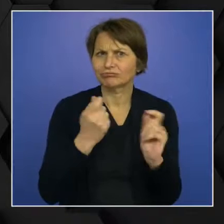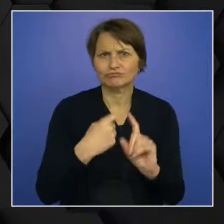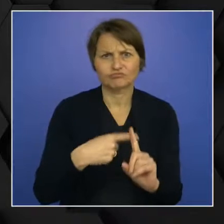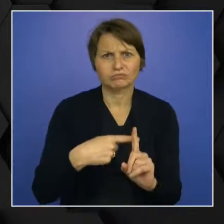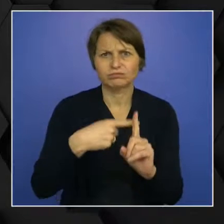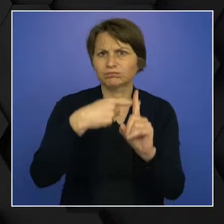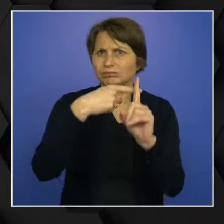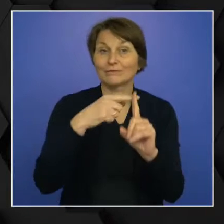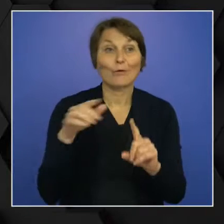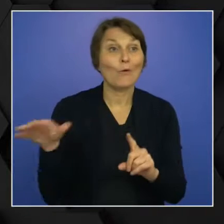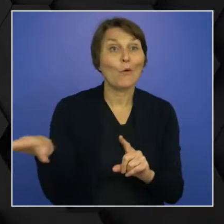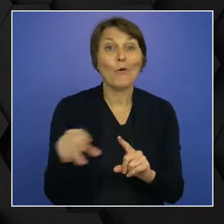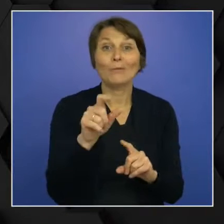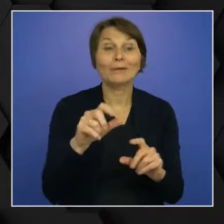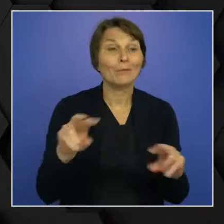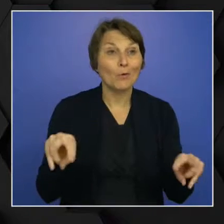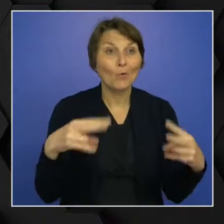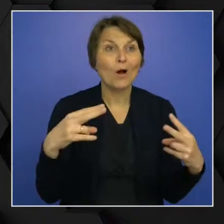for everyone.